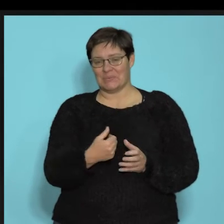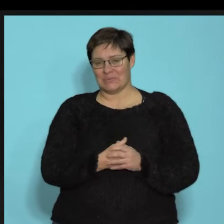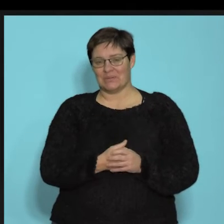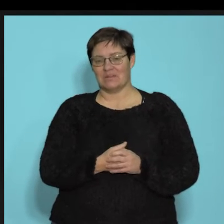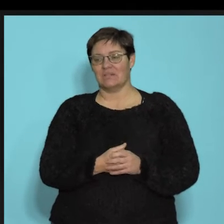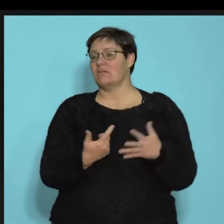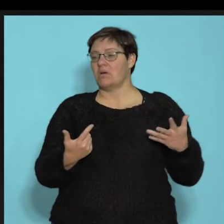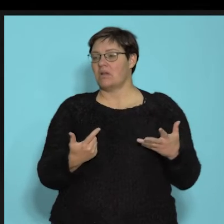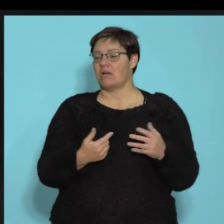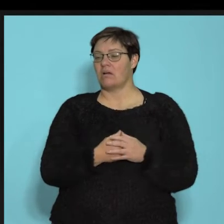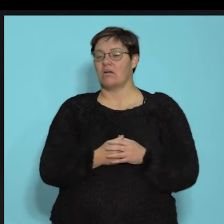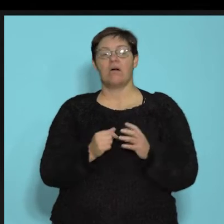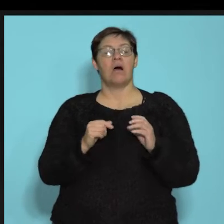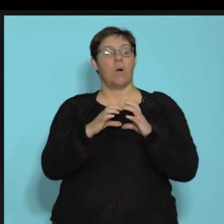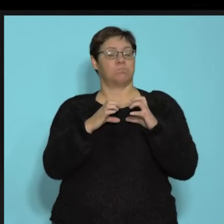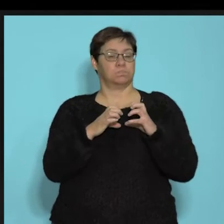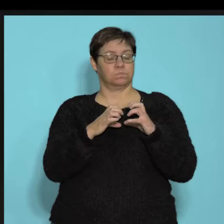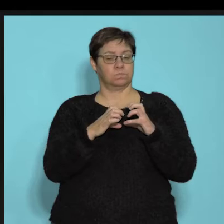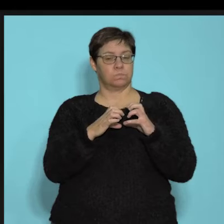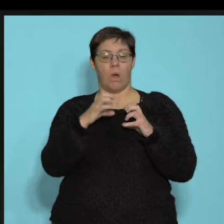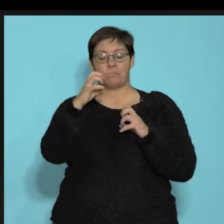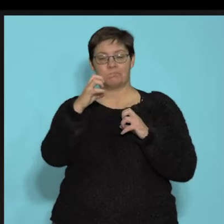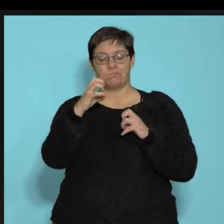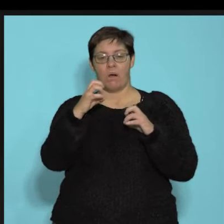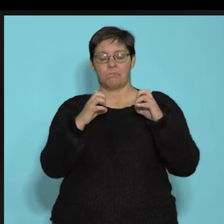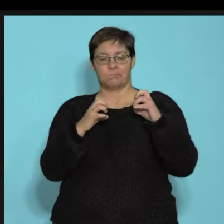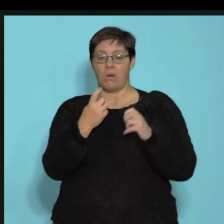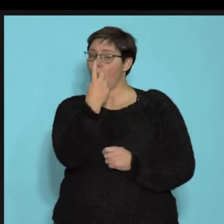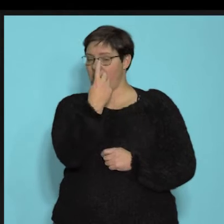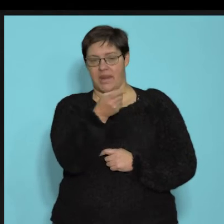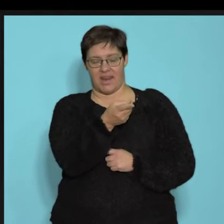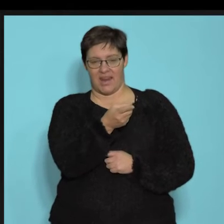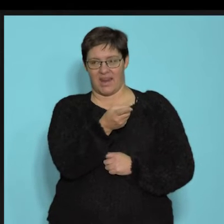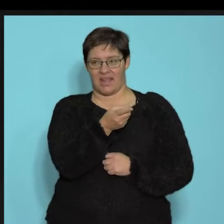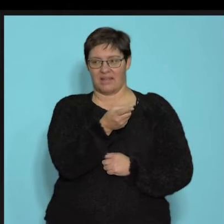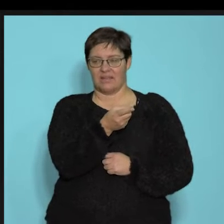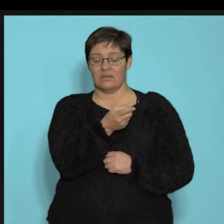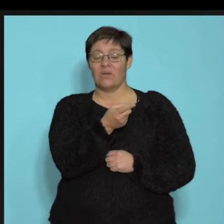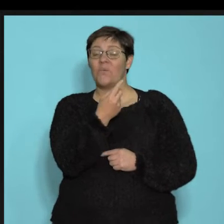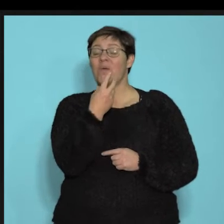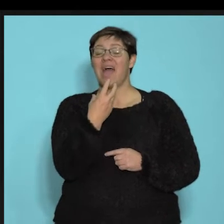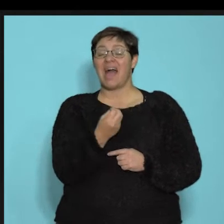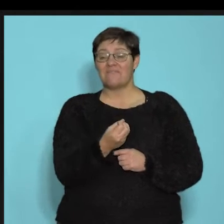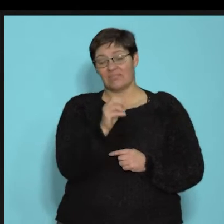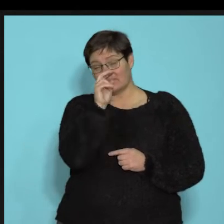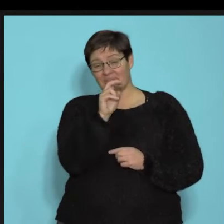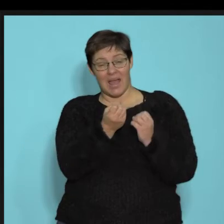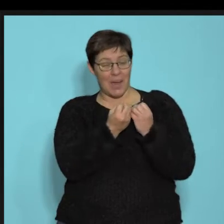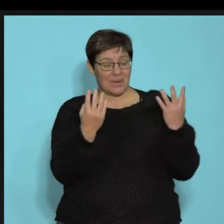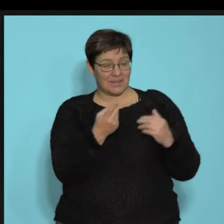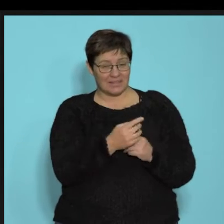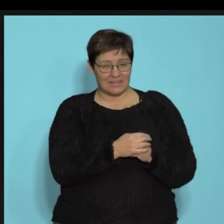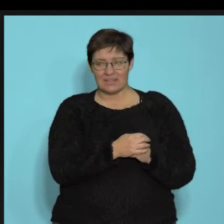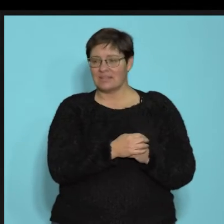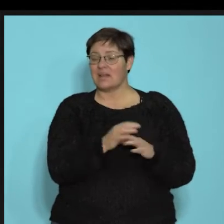alveoli, right, instead of just looking one ball like that, that is one alveoli, right? We are actually